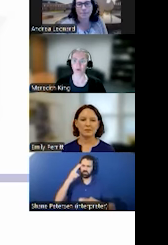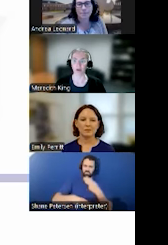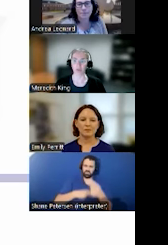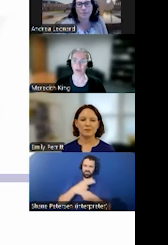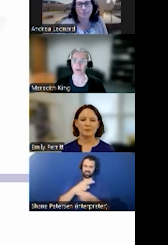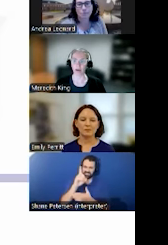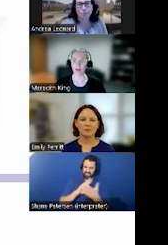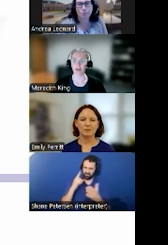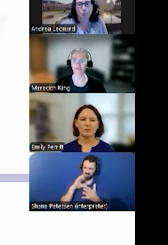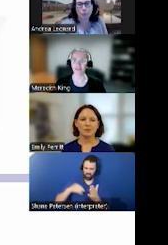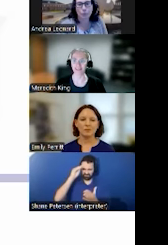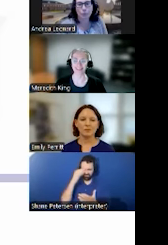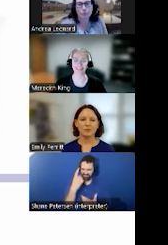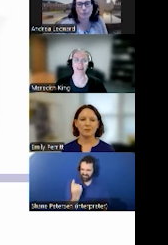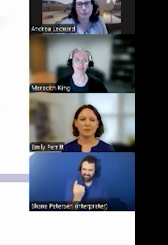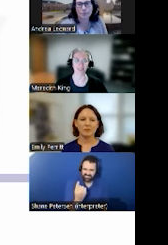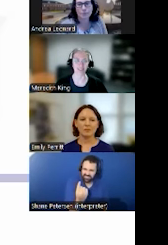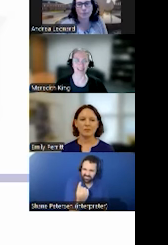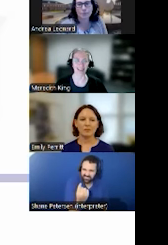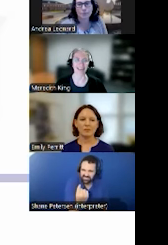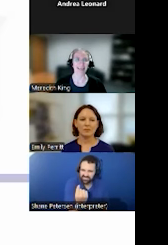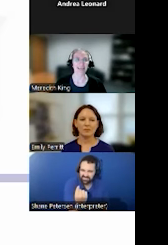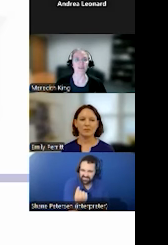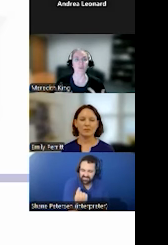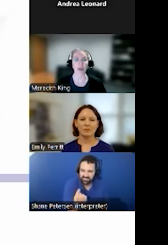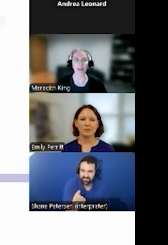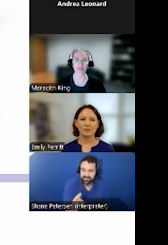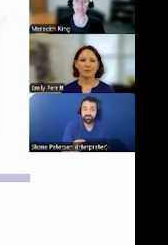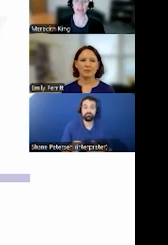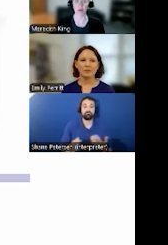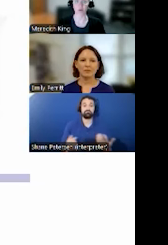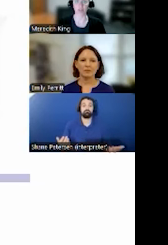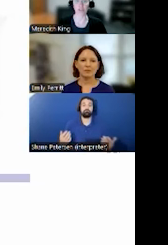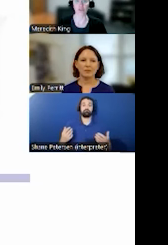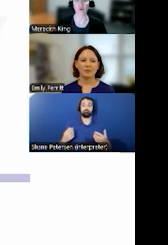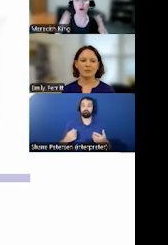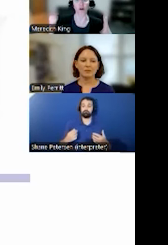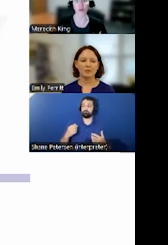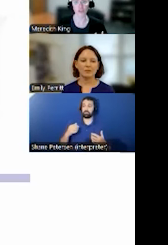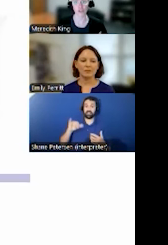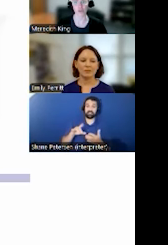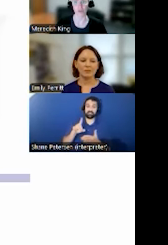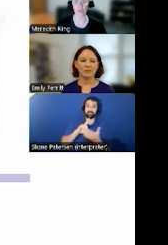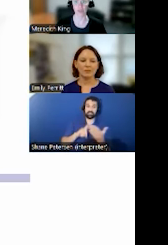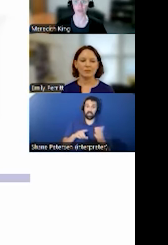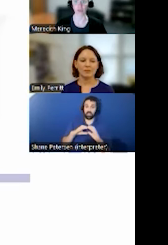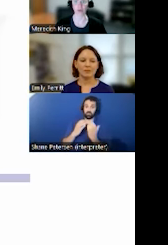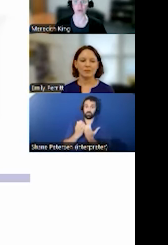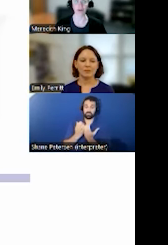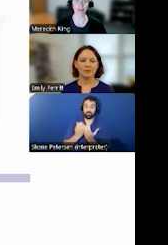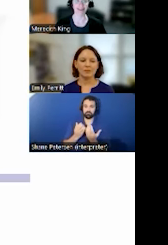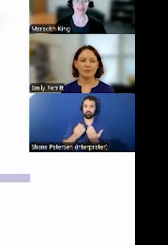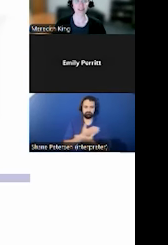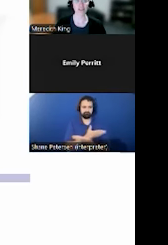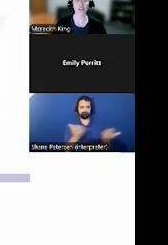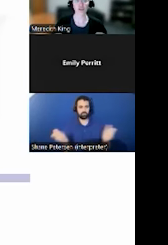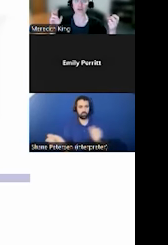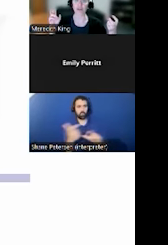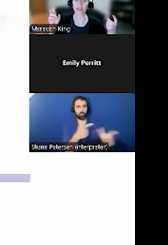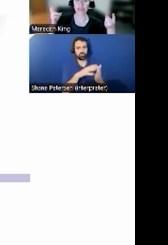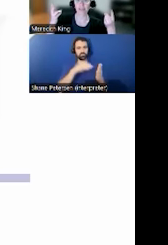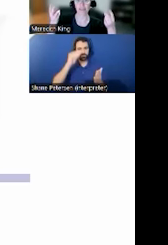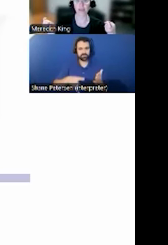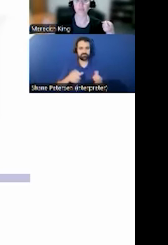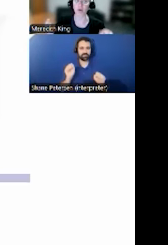We want to know that, right? Universal design for learning is a way of designing courses so all students can learn, not just